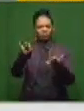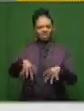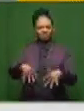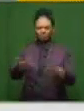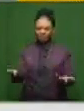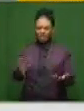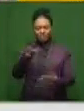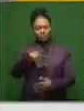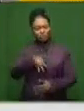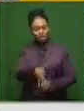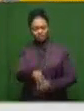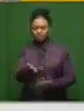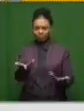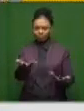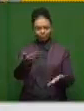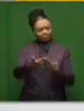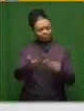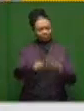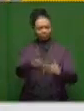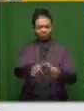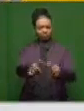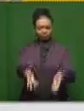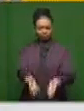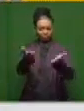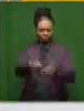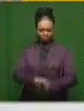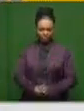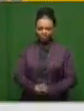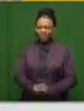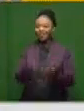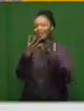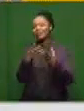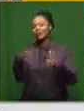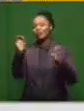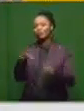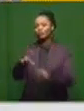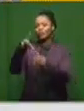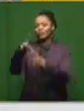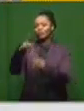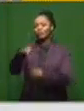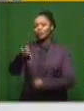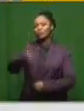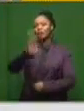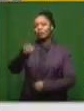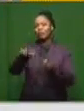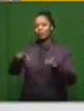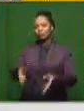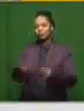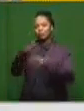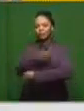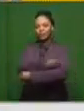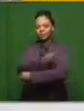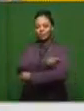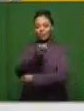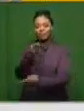want to, as he has. Let's talk to this, the freedom of choice for South Africans to have a vaccine when it does become